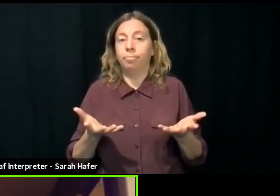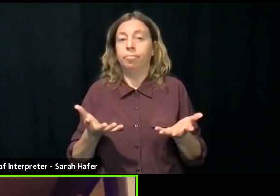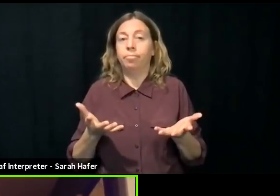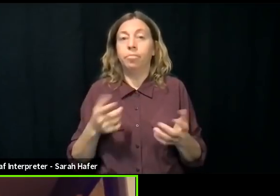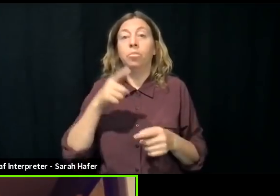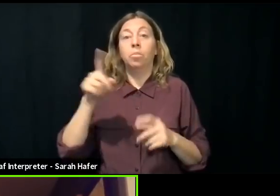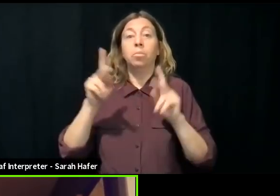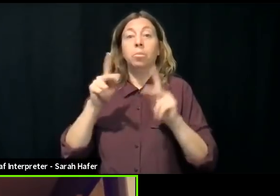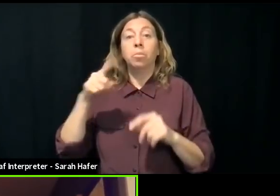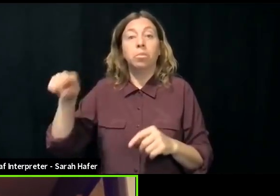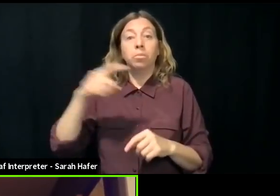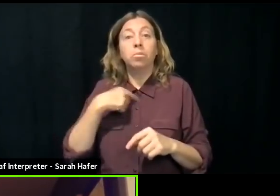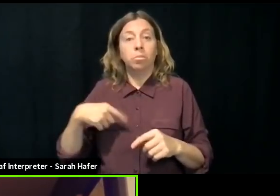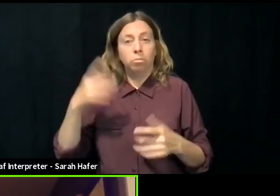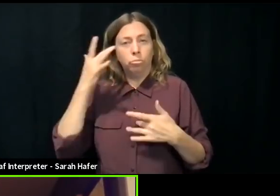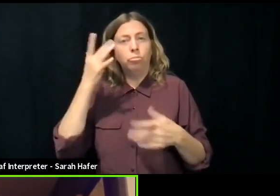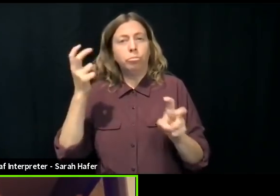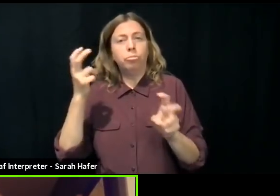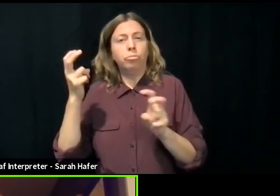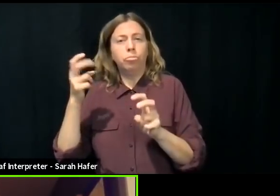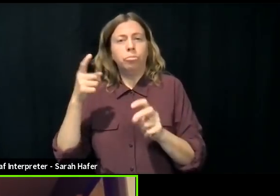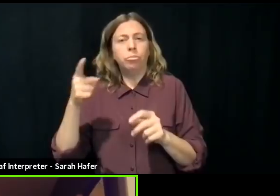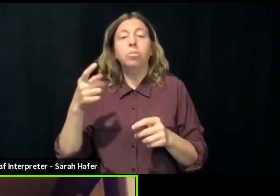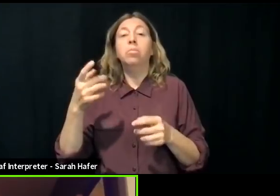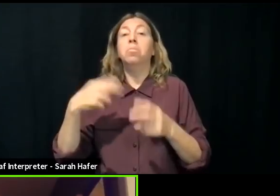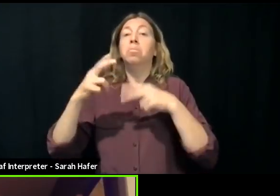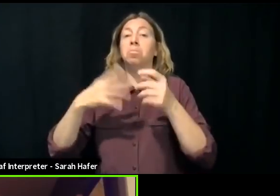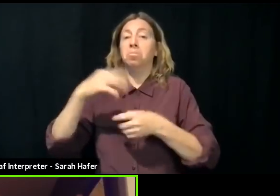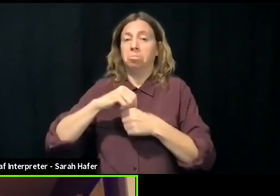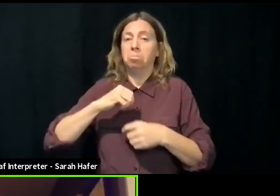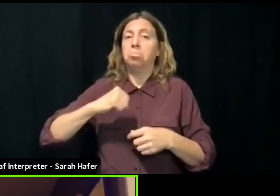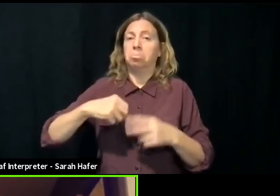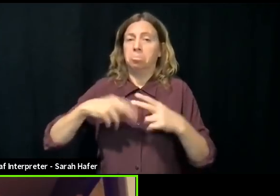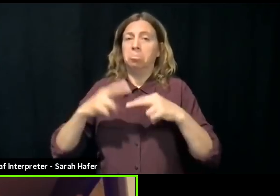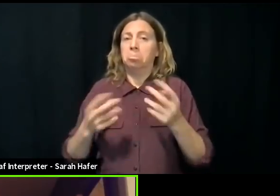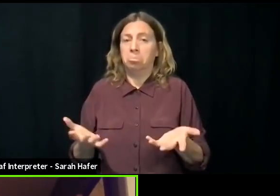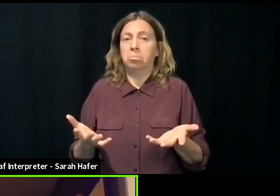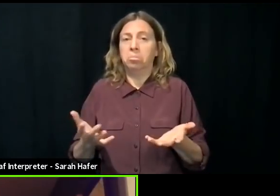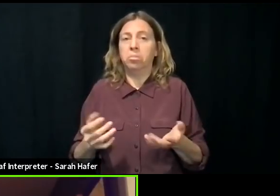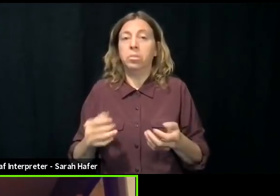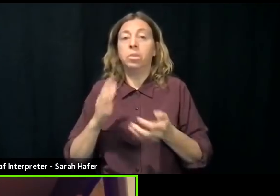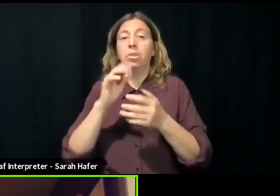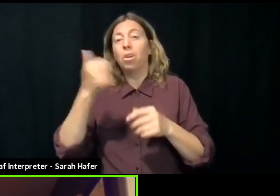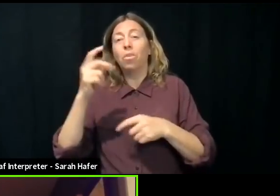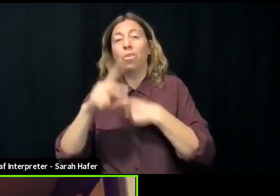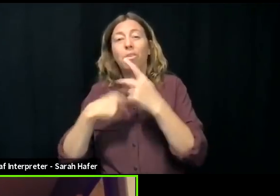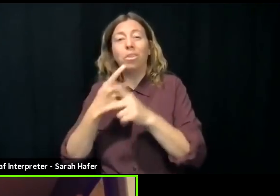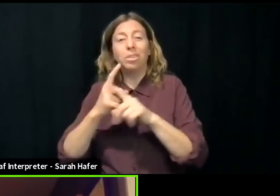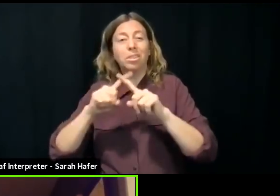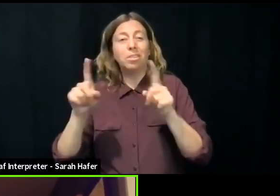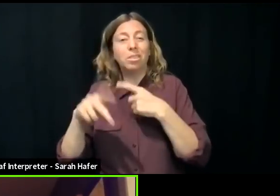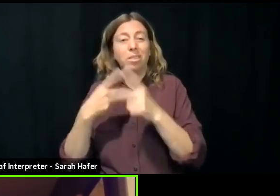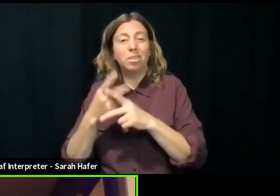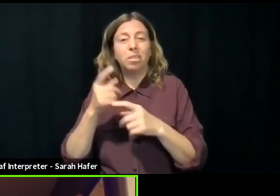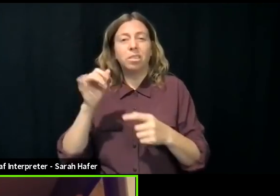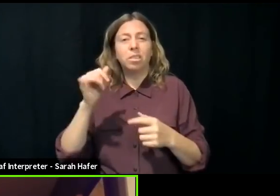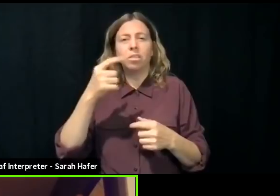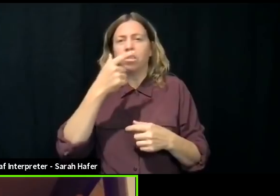the coronavirus that caused SARS. Other coronaviruses can cause the common cold and more minor symptoms.